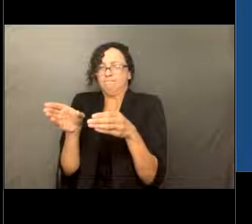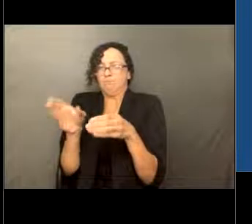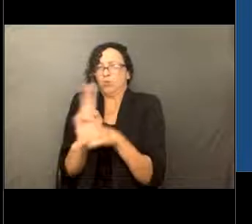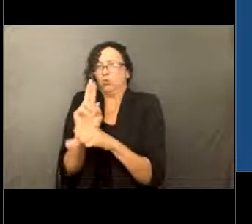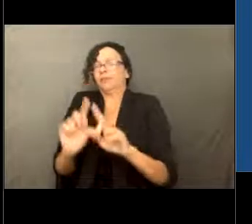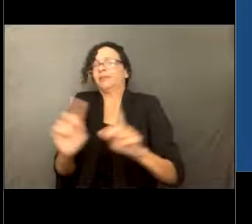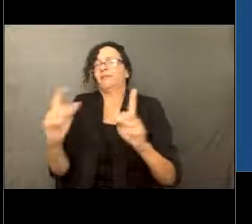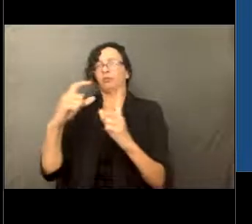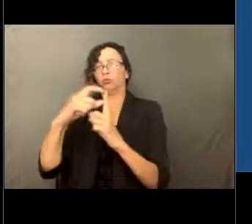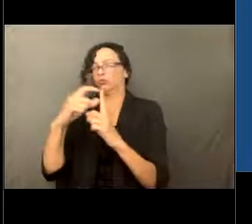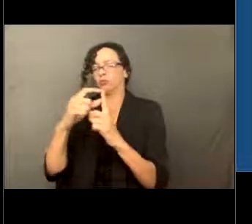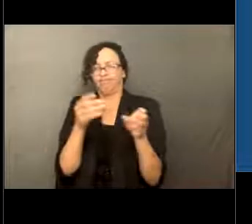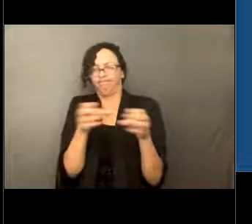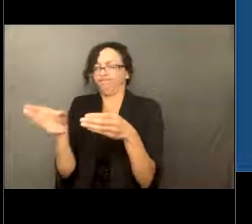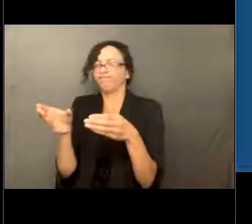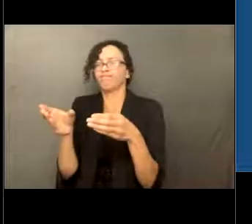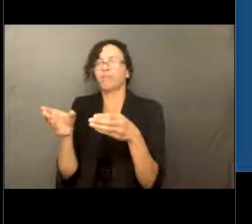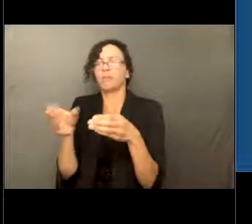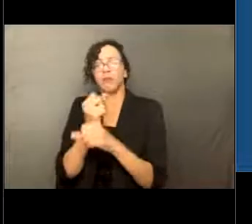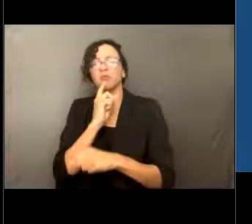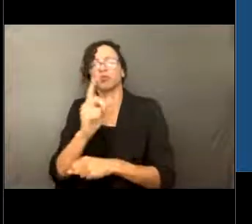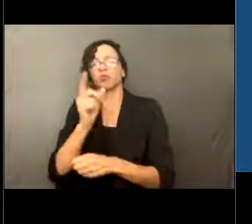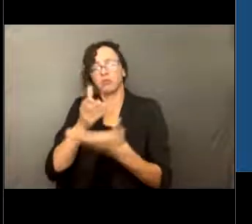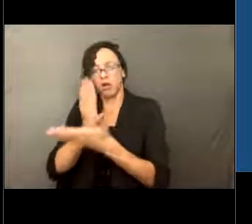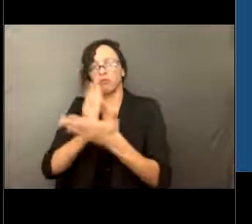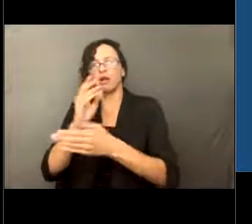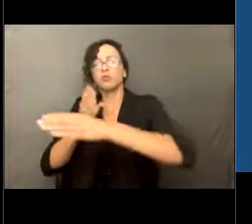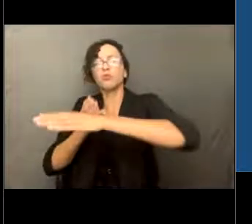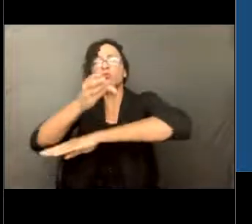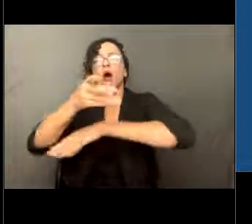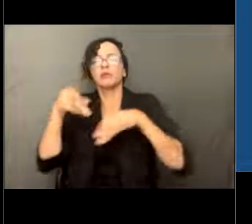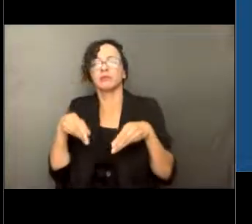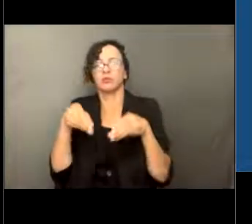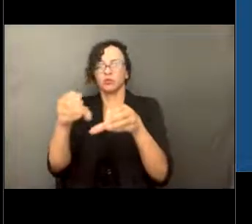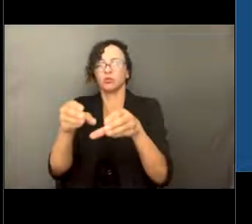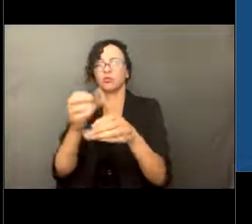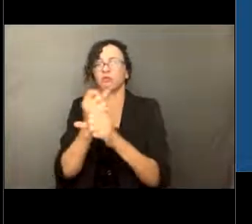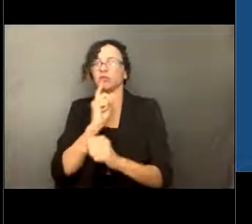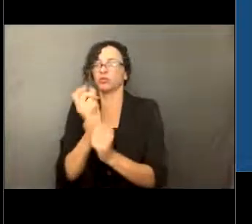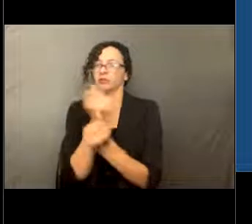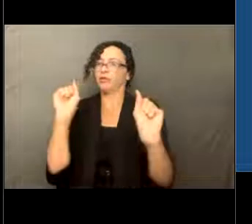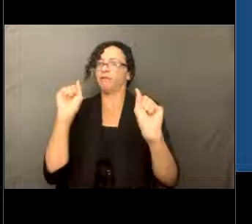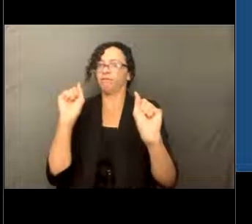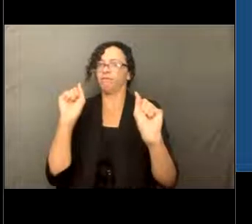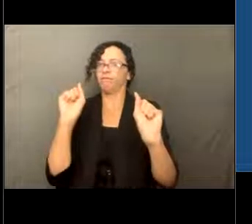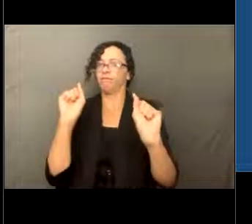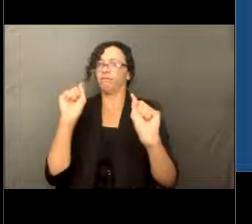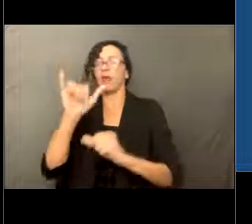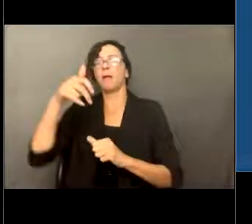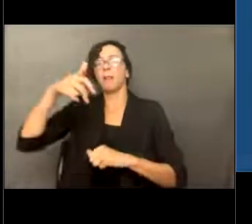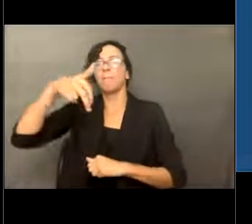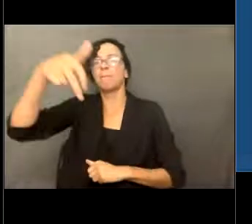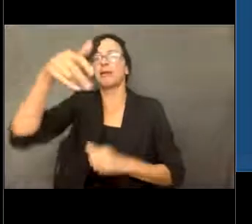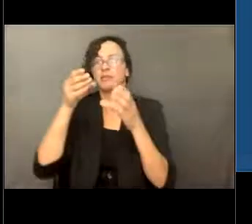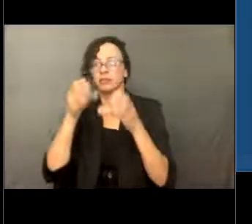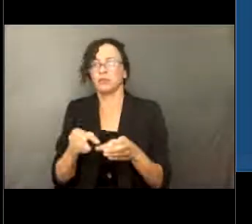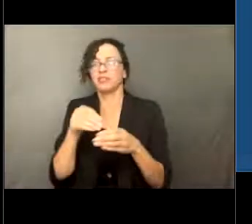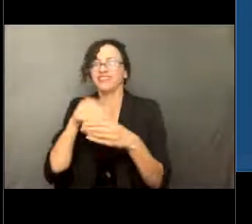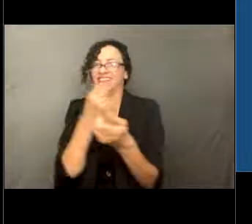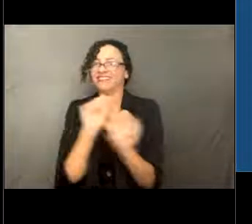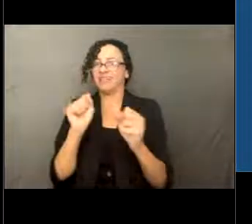and making sure that it is okay, as long as it's safe, the pedestrian is in a safe place to cross, whether it be